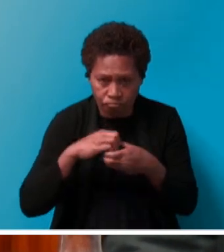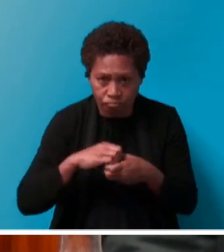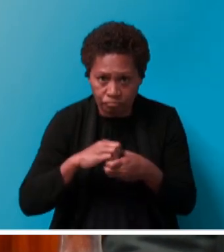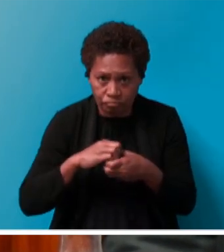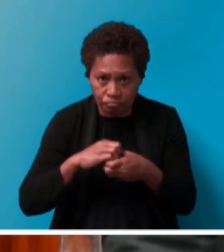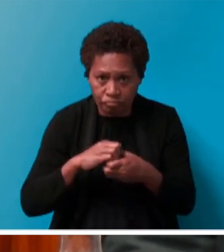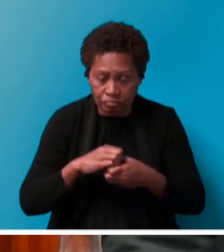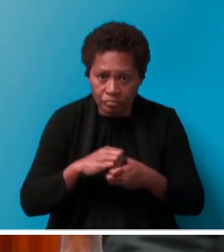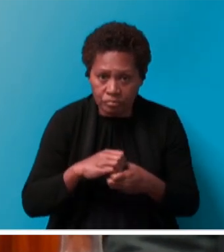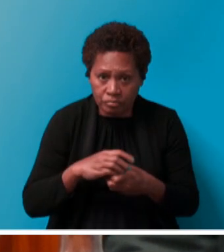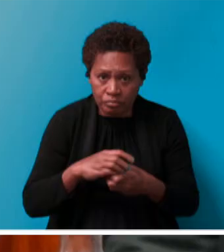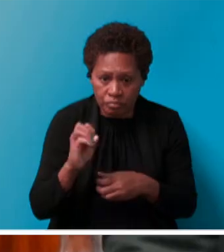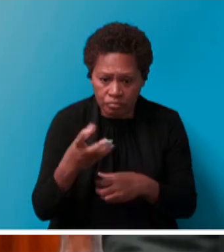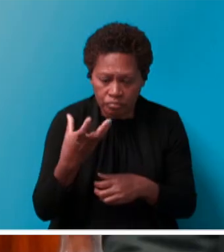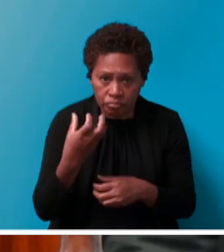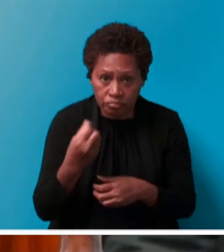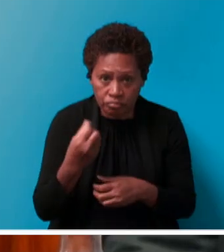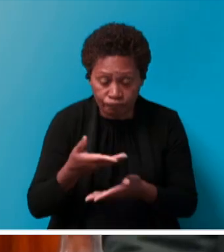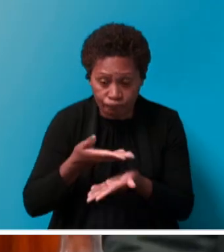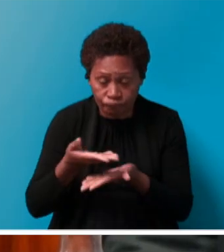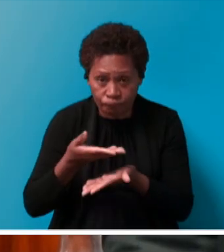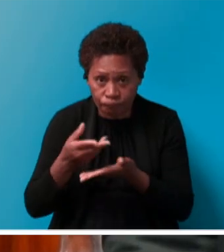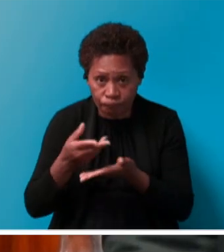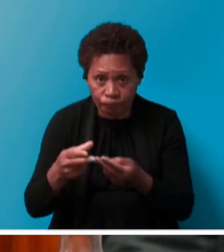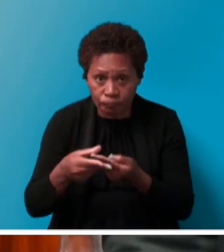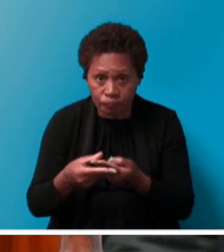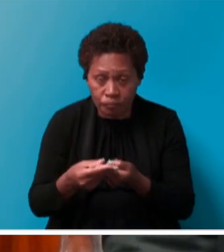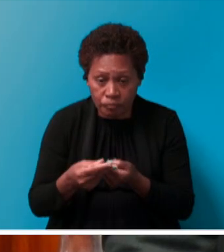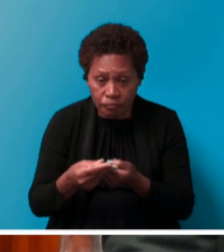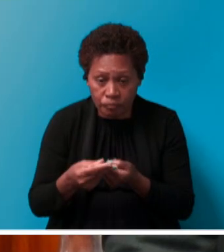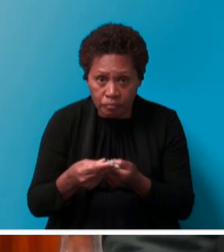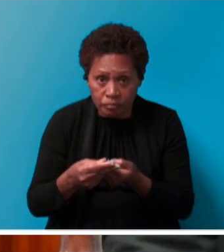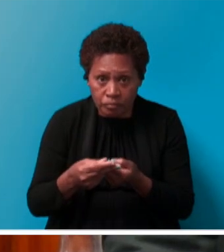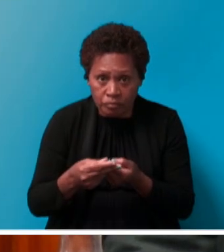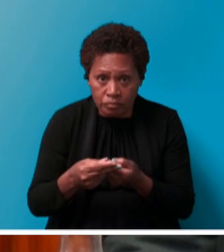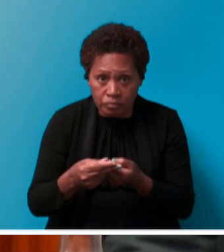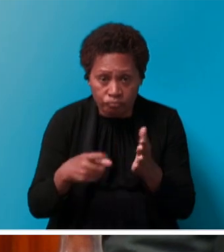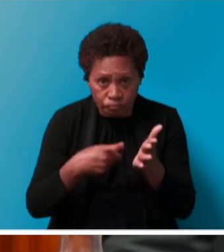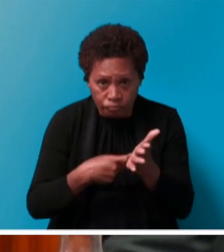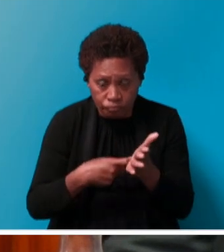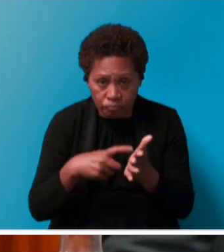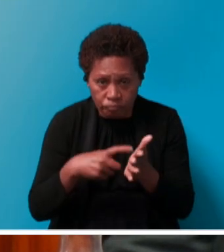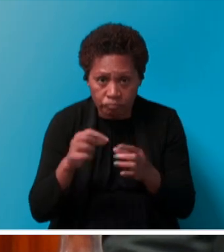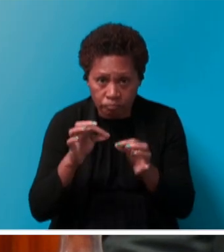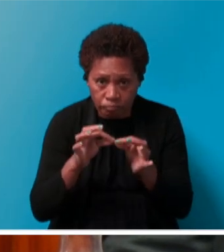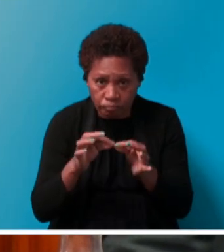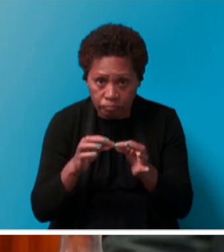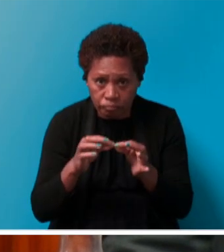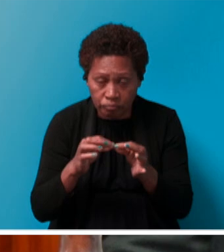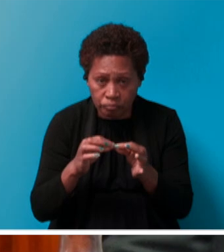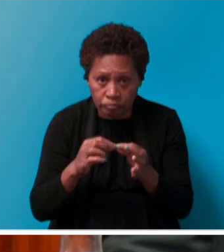The dialogue revealed a powerful and urgent truth. A robust intellectual property system is not a